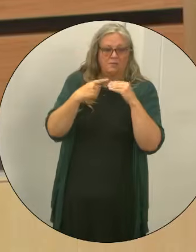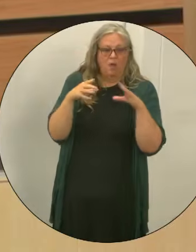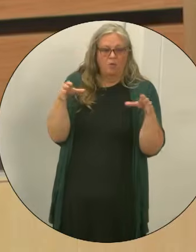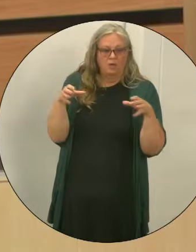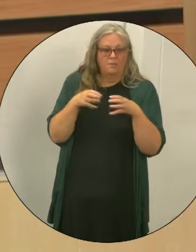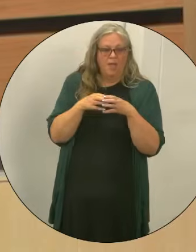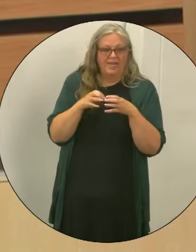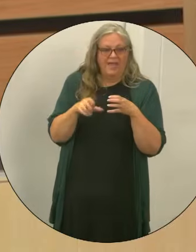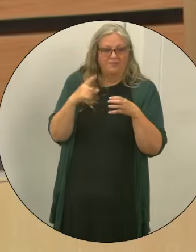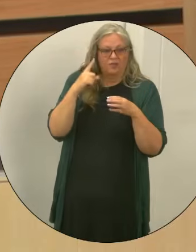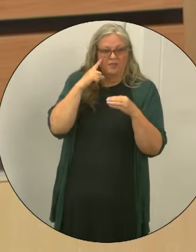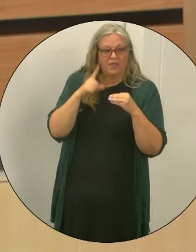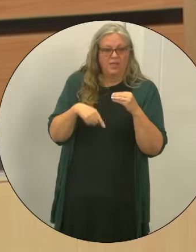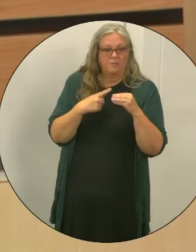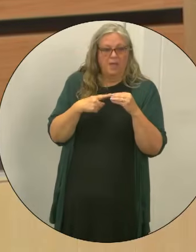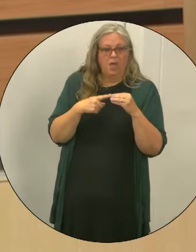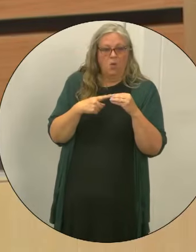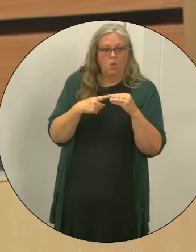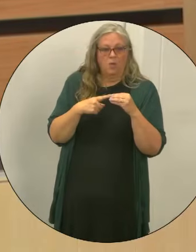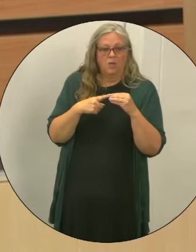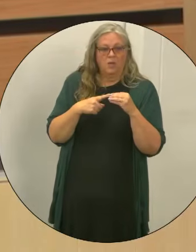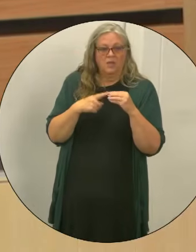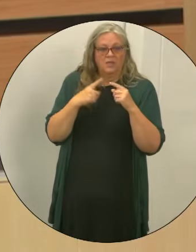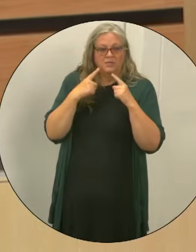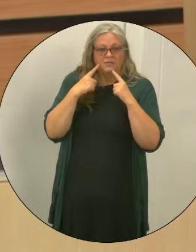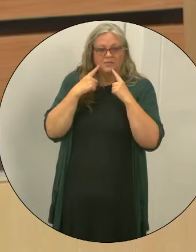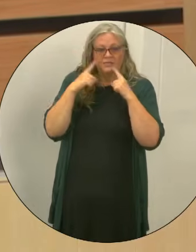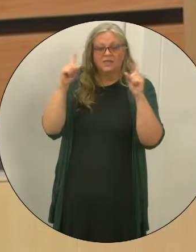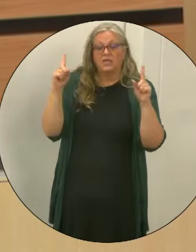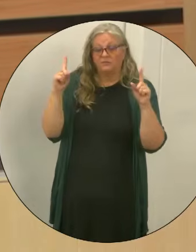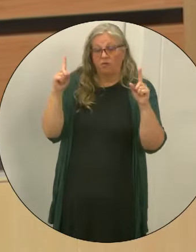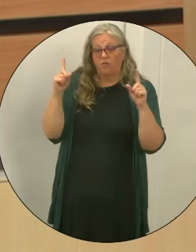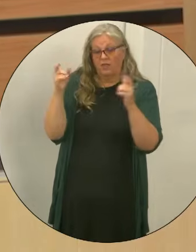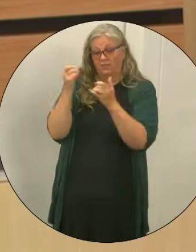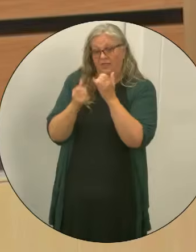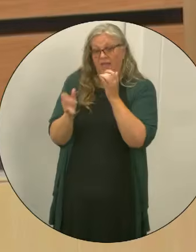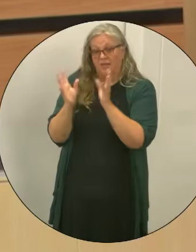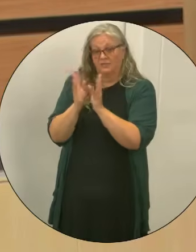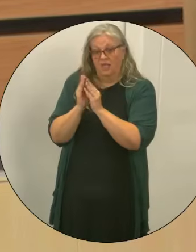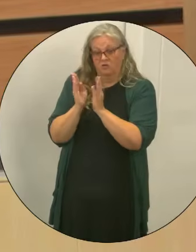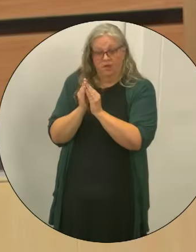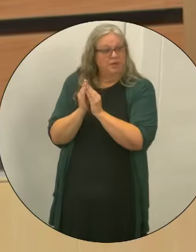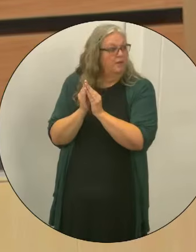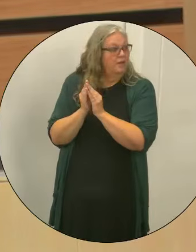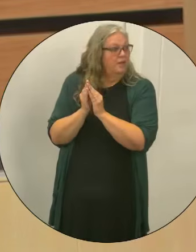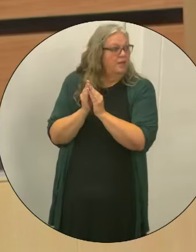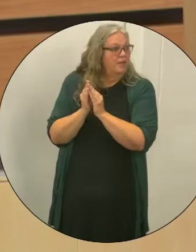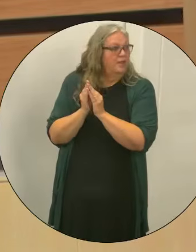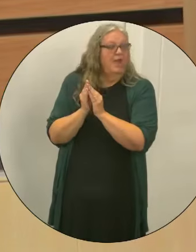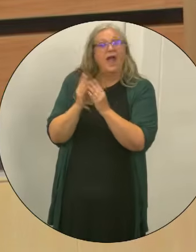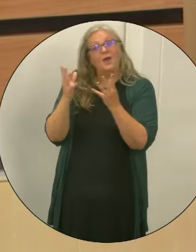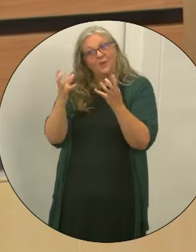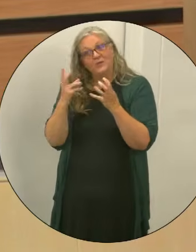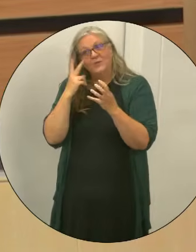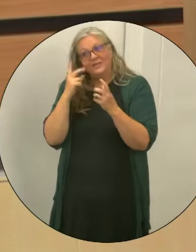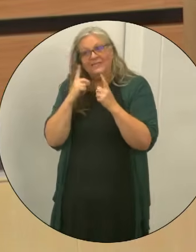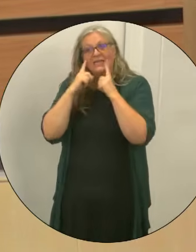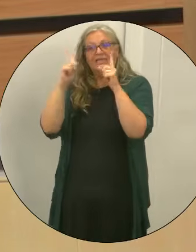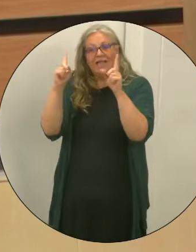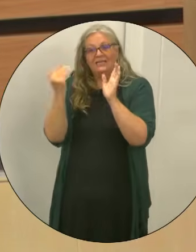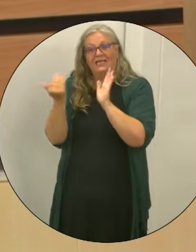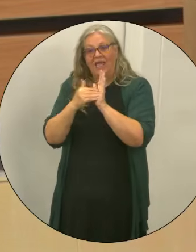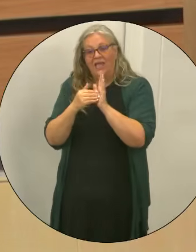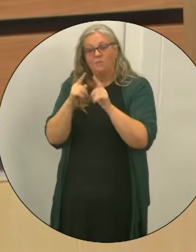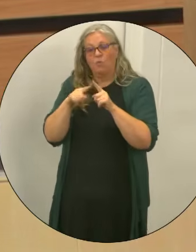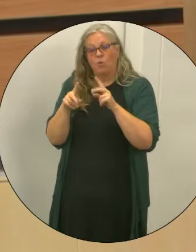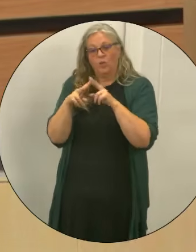really think about, we were very successful in the last session. Okay, I'd like to see success again, but I think when we are